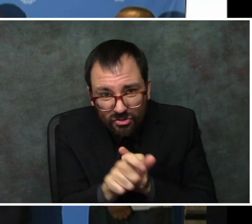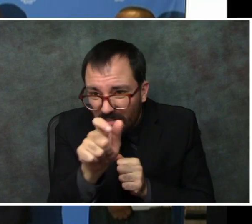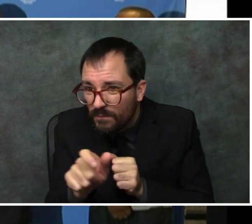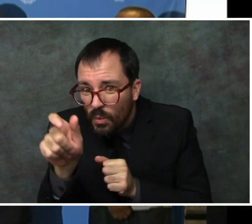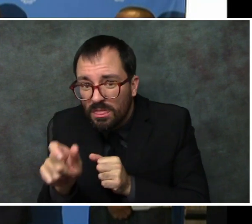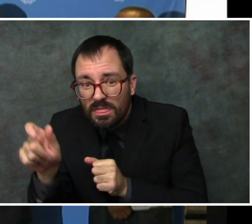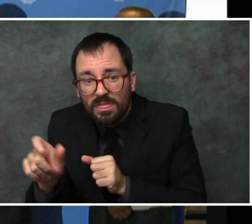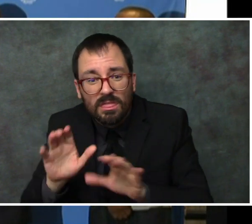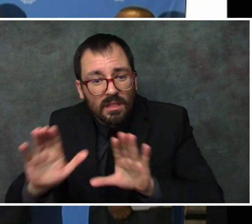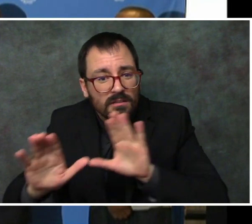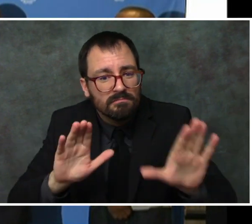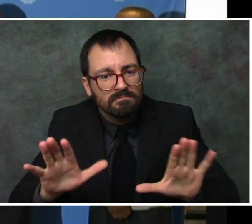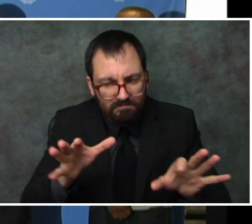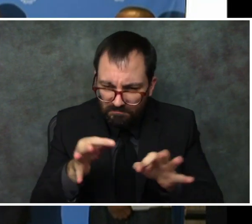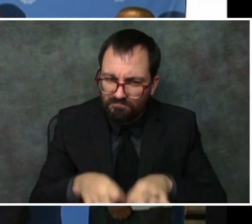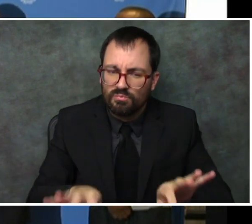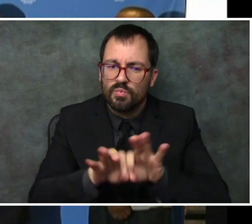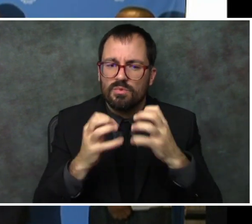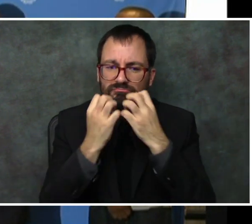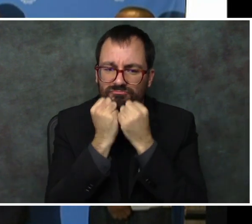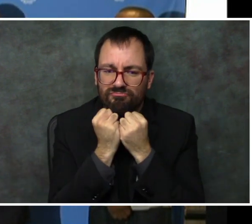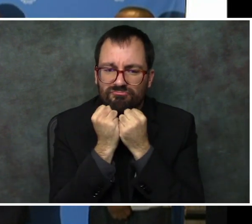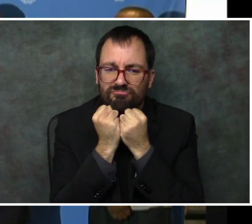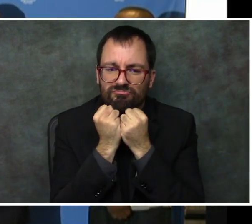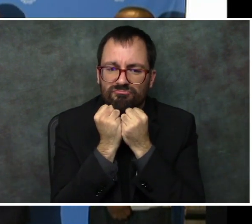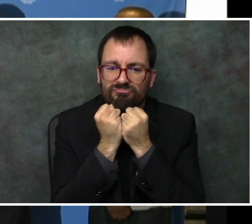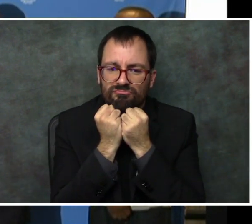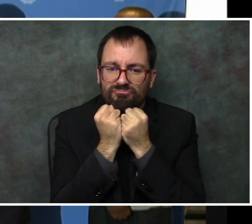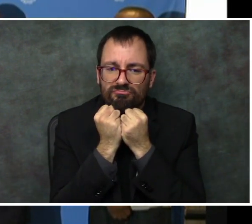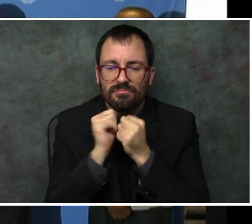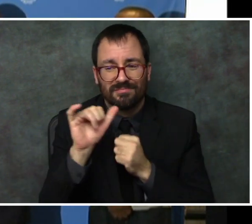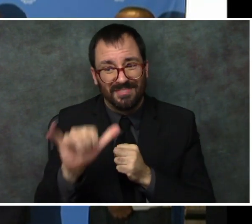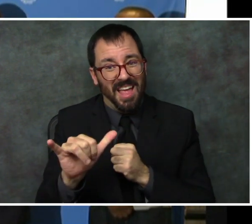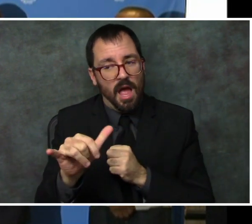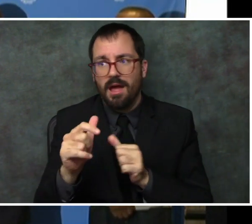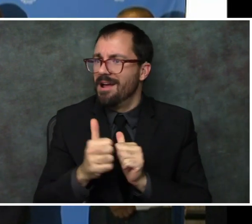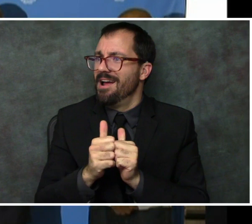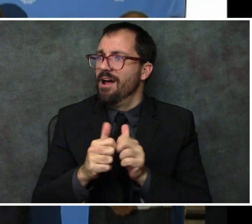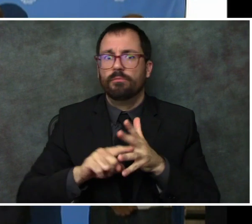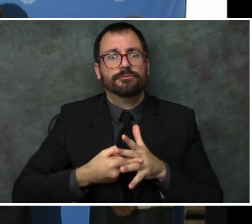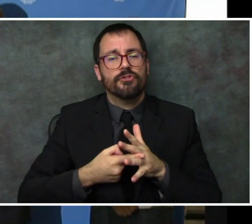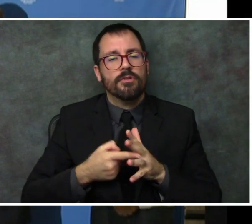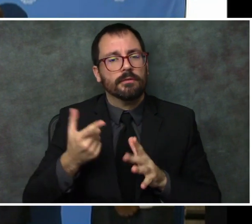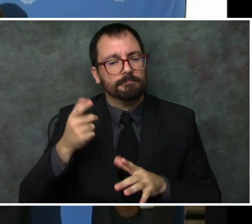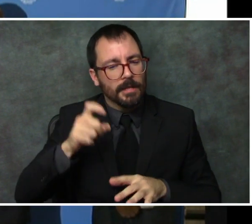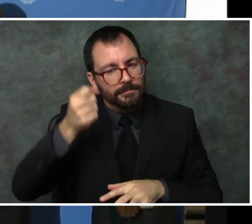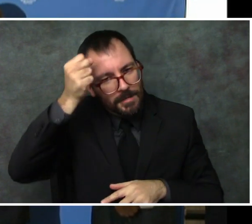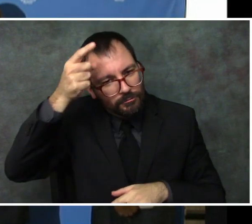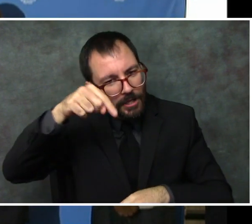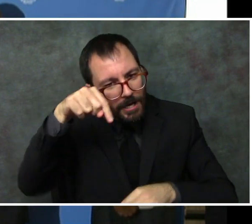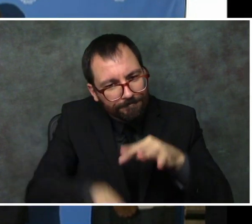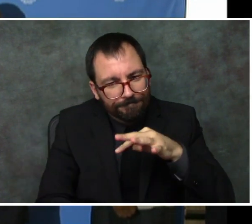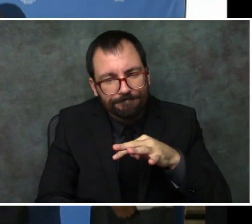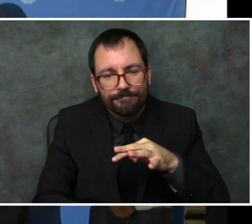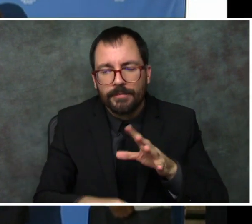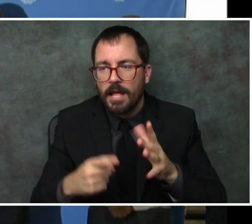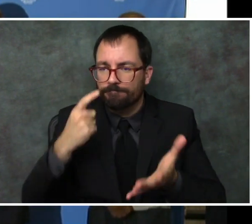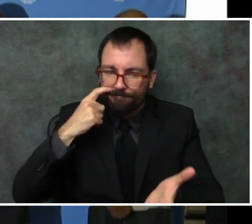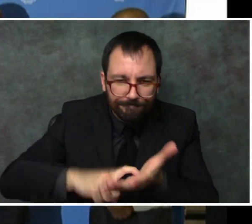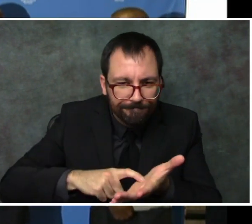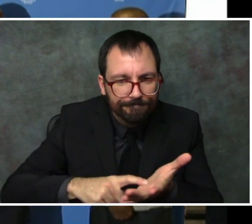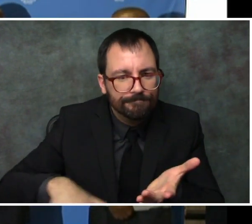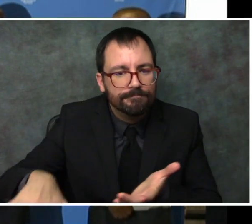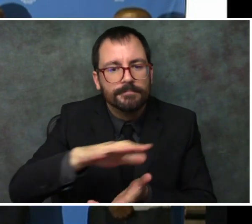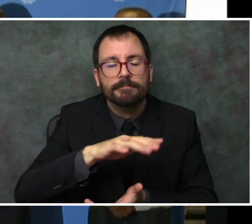community. This is accomplished with a deep understanding and acknowledgement that it's not enough